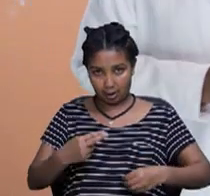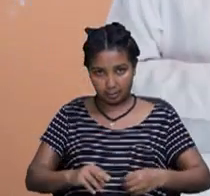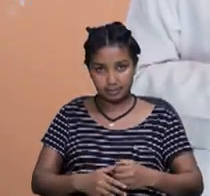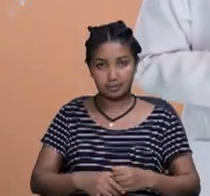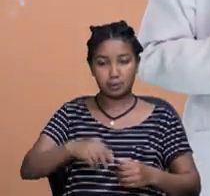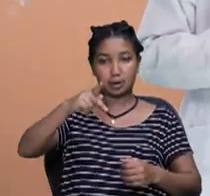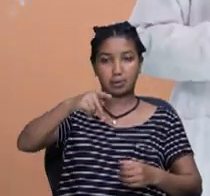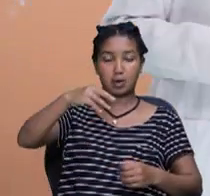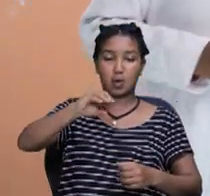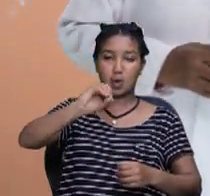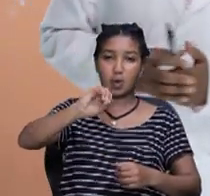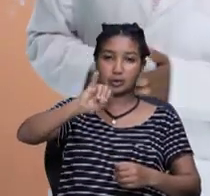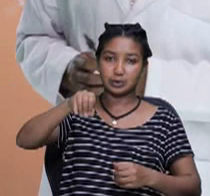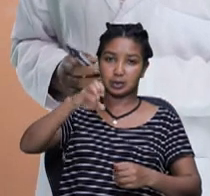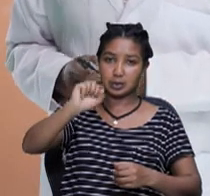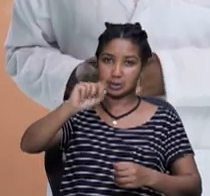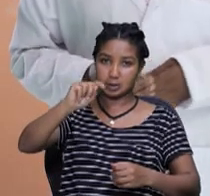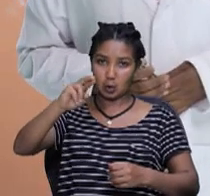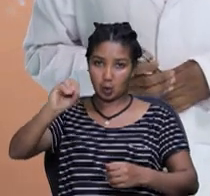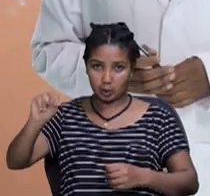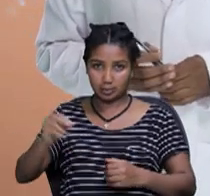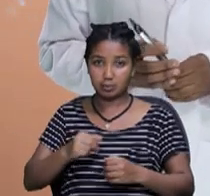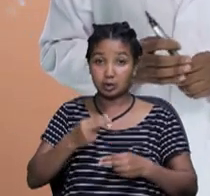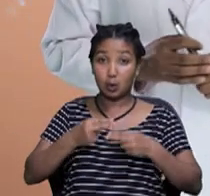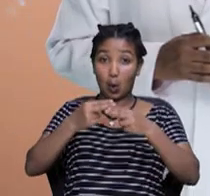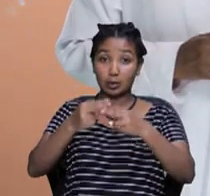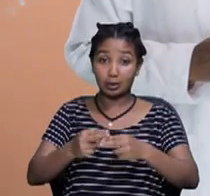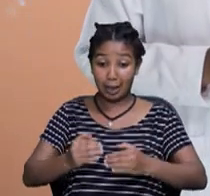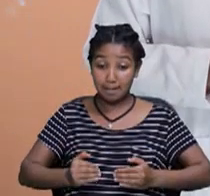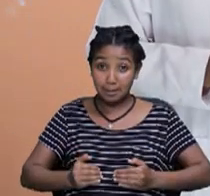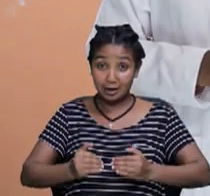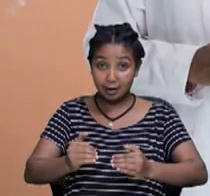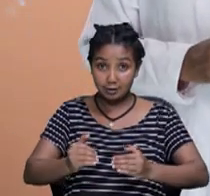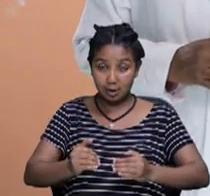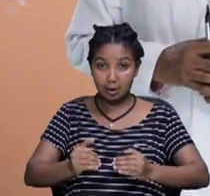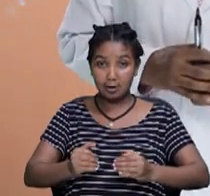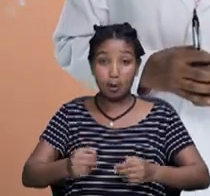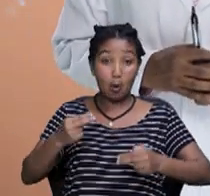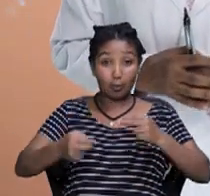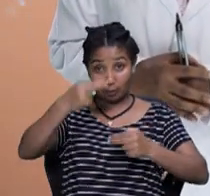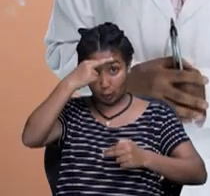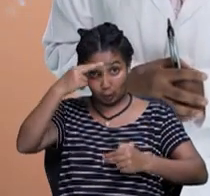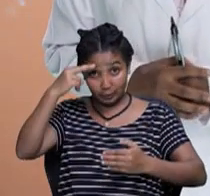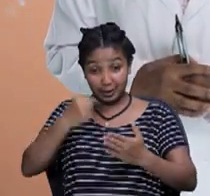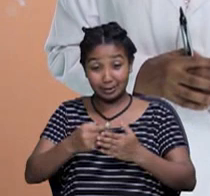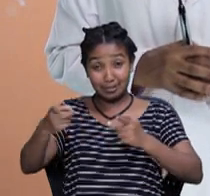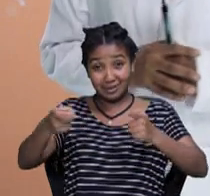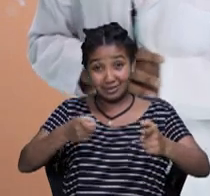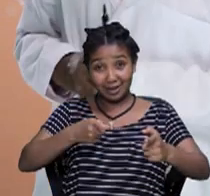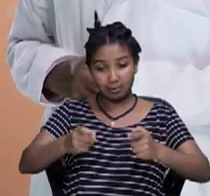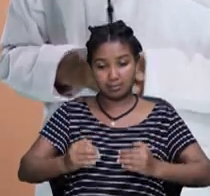progesterone. Progesterone is called a pregnancy hormone because it